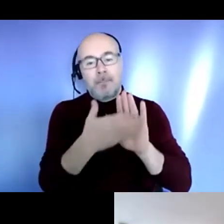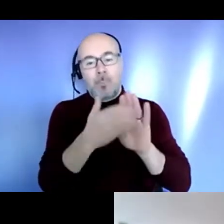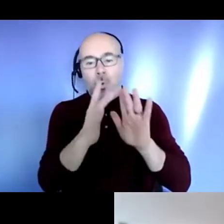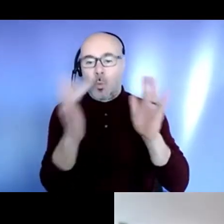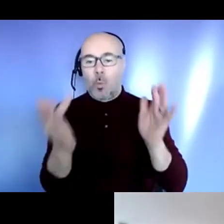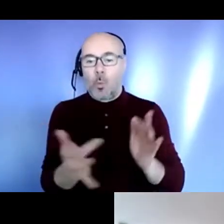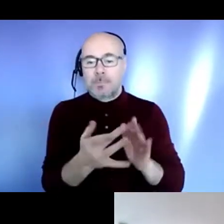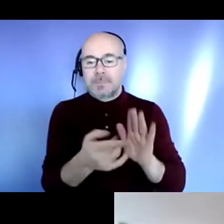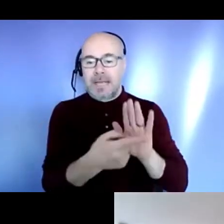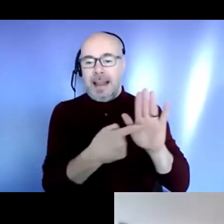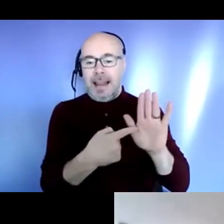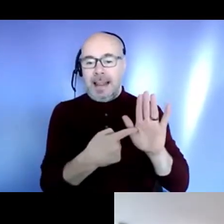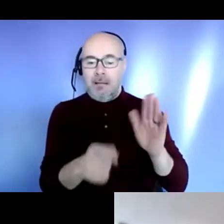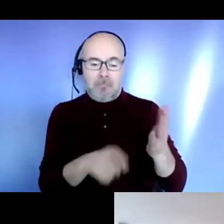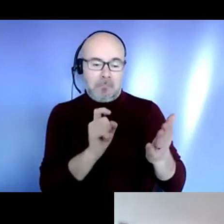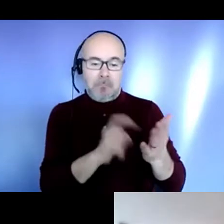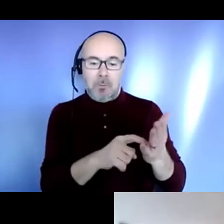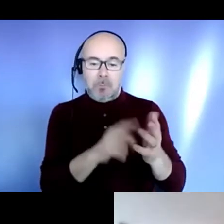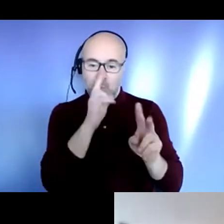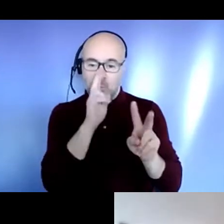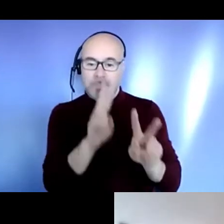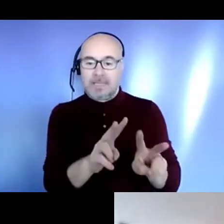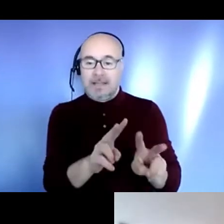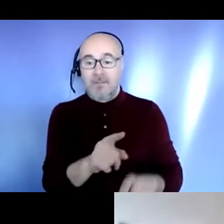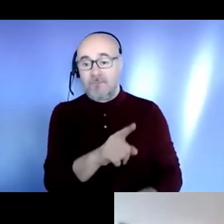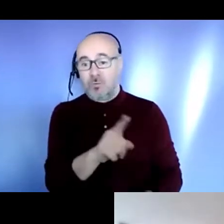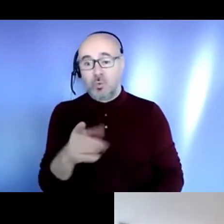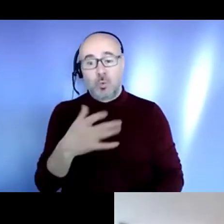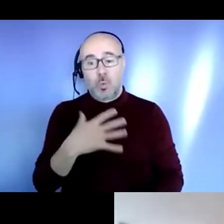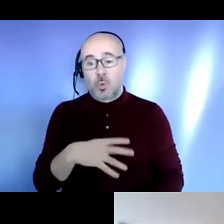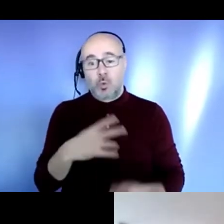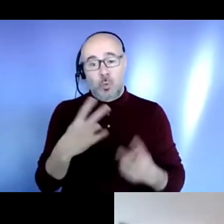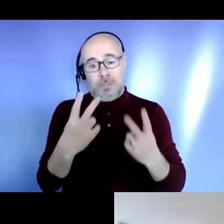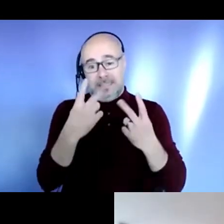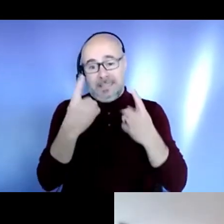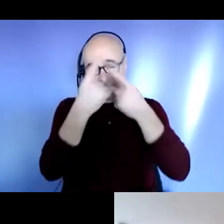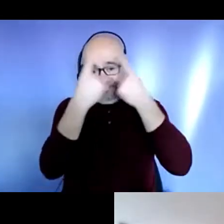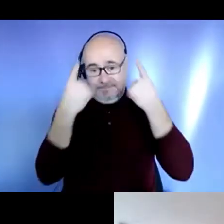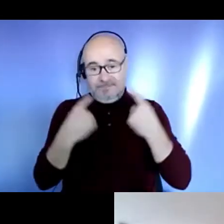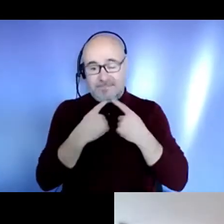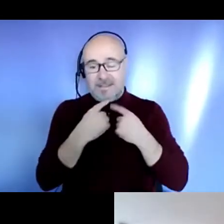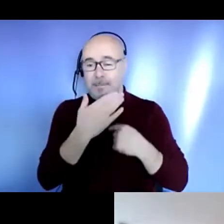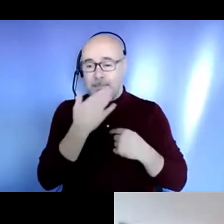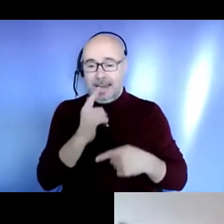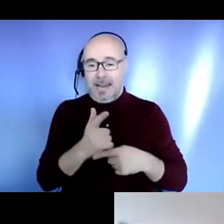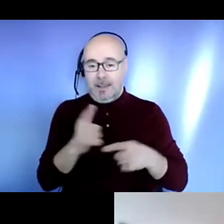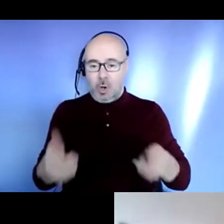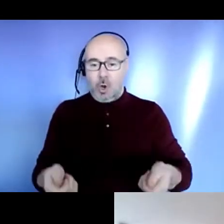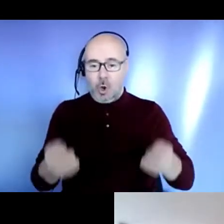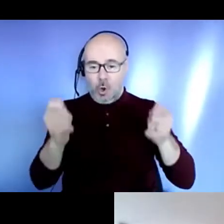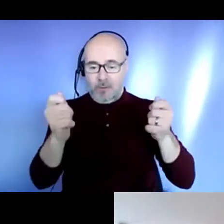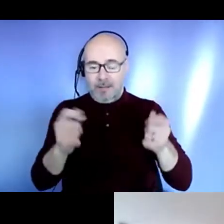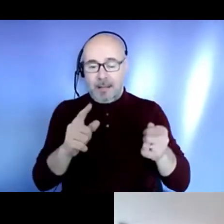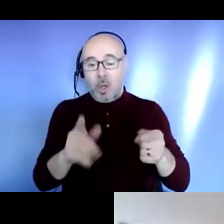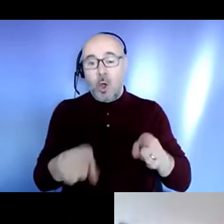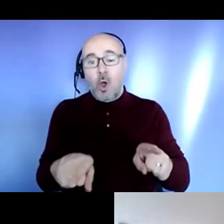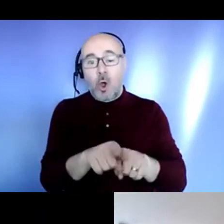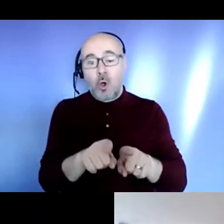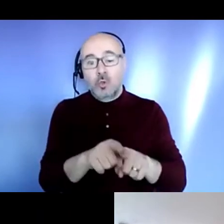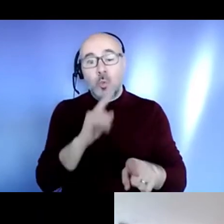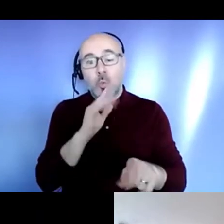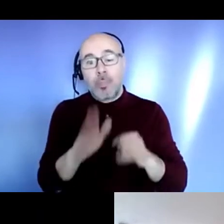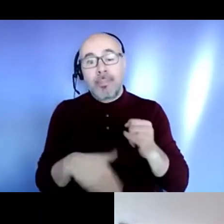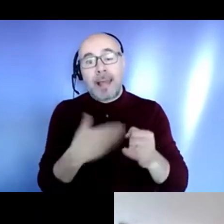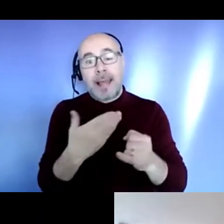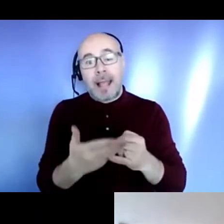then please do keep your camera off. But we've also got a short evaluation survey for attendees to complete after today's session that will